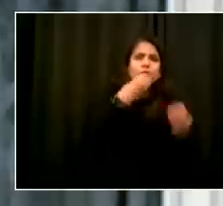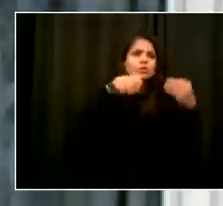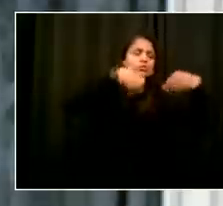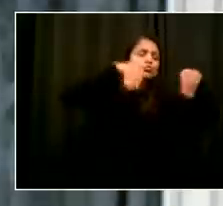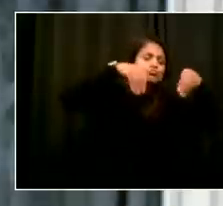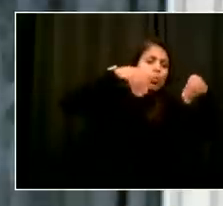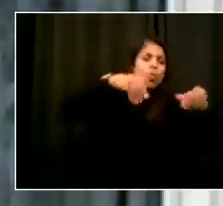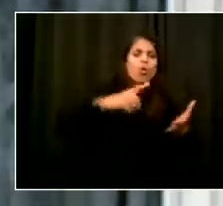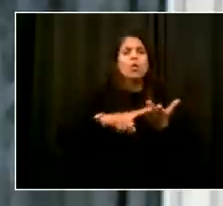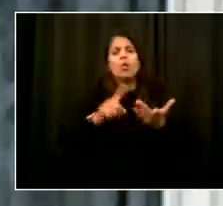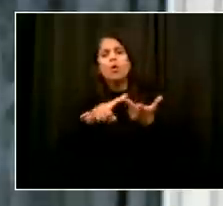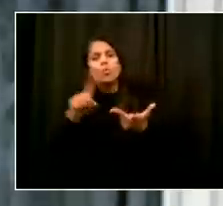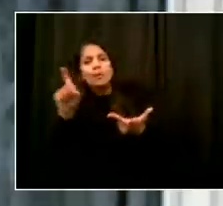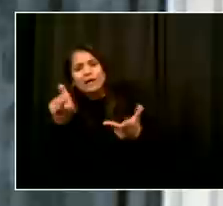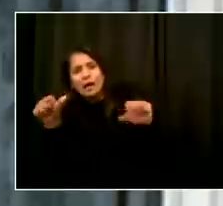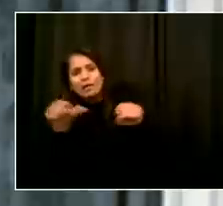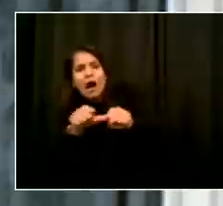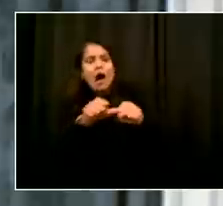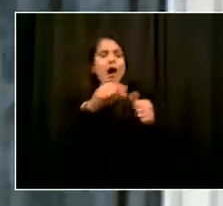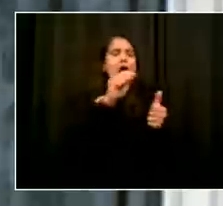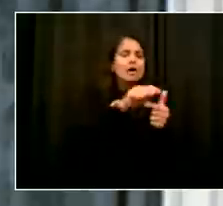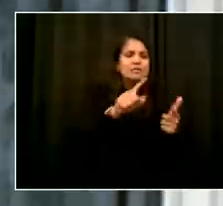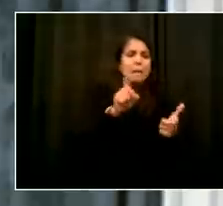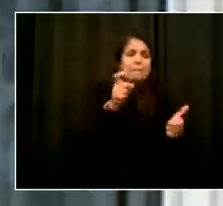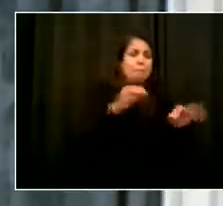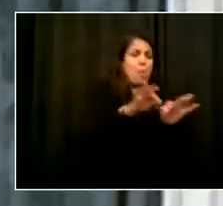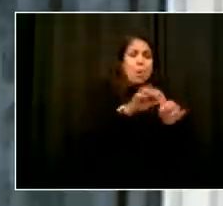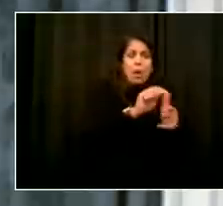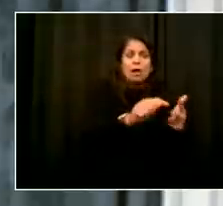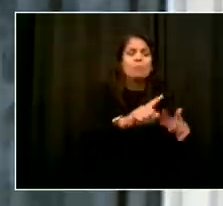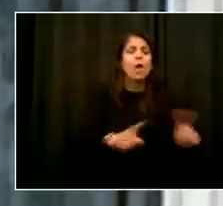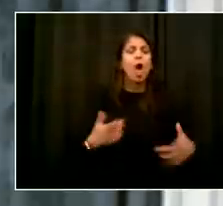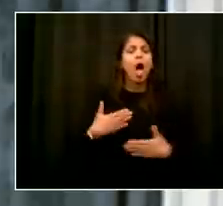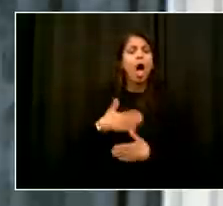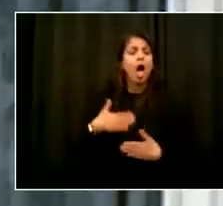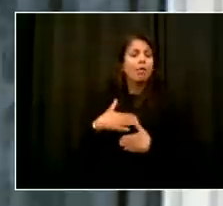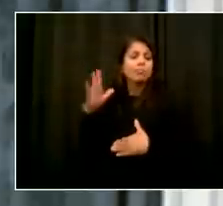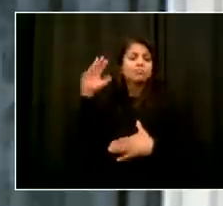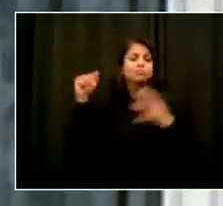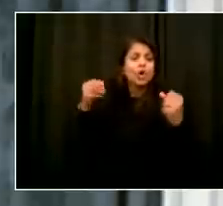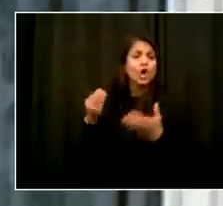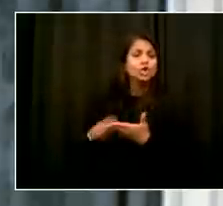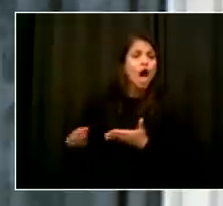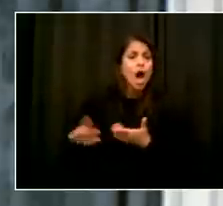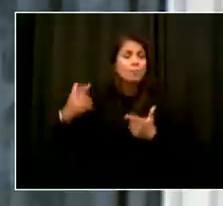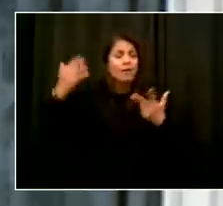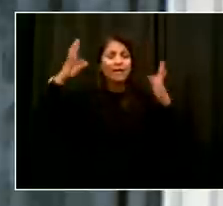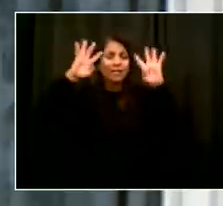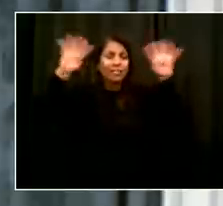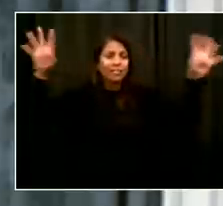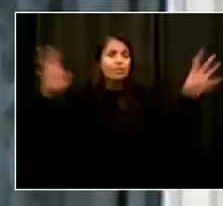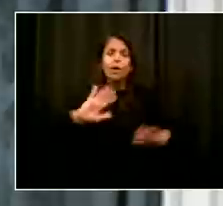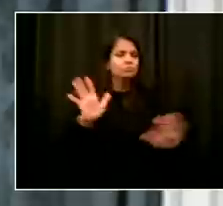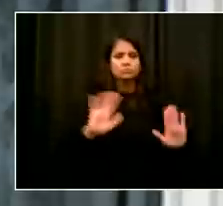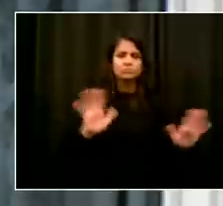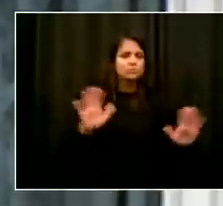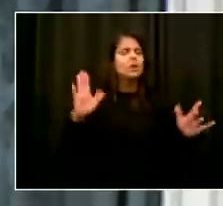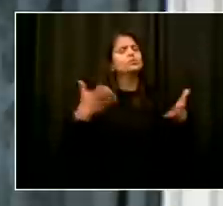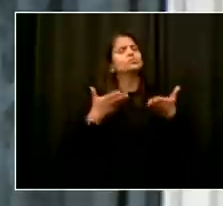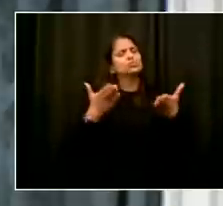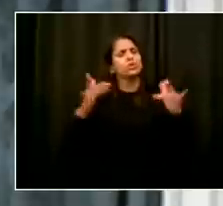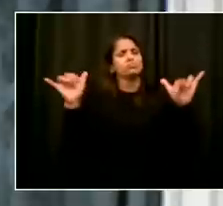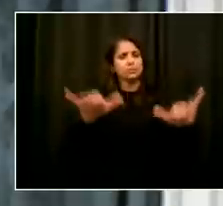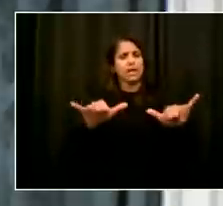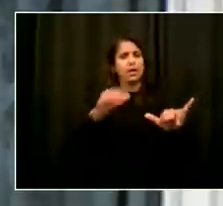routine care and to go to clinics and hospitals when you need to. It is safe. That includes getting